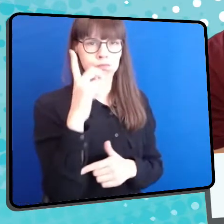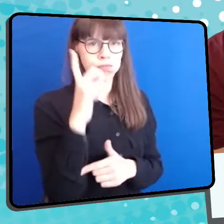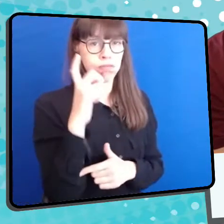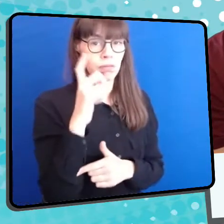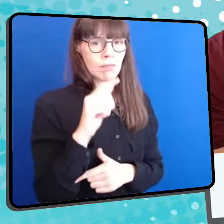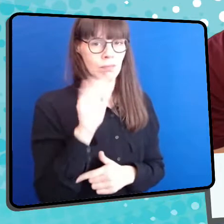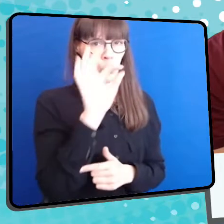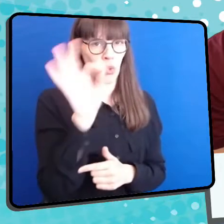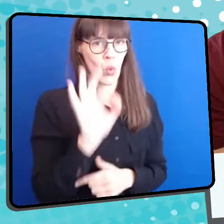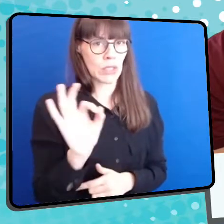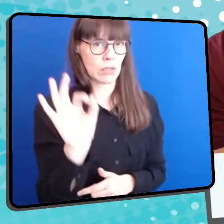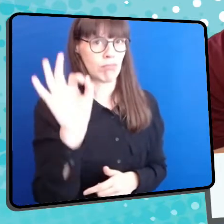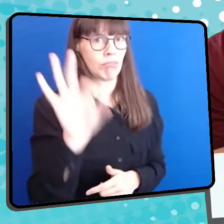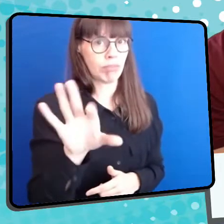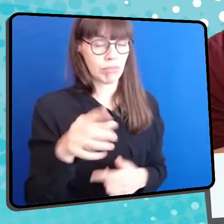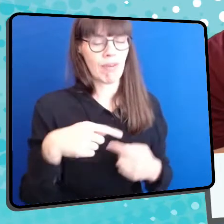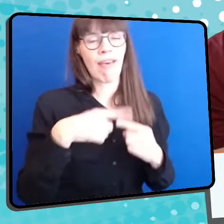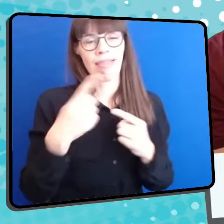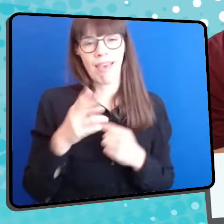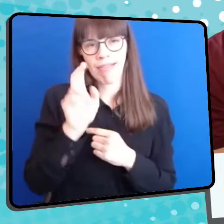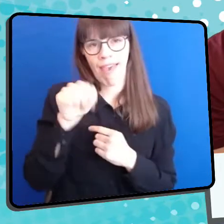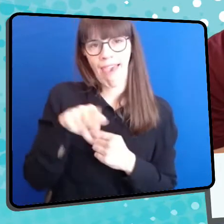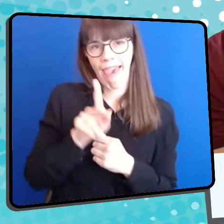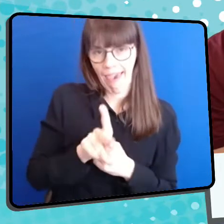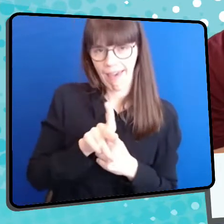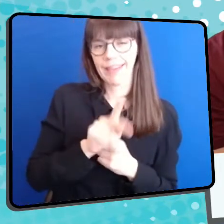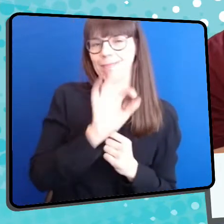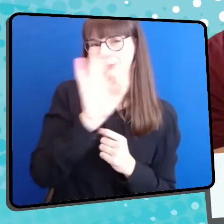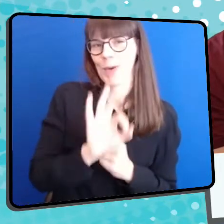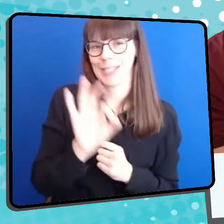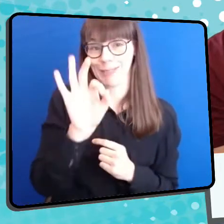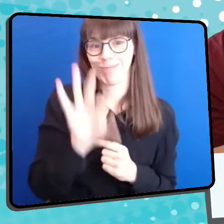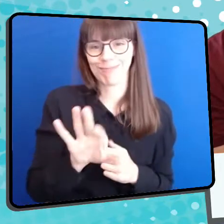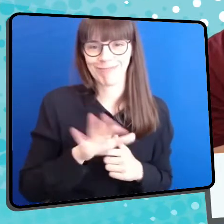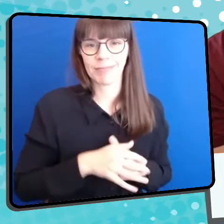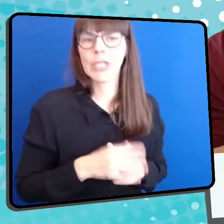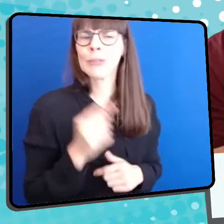from me, and then Henk will come in and take over. So the first one I think is a nice, easy